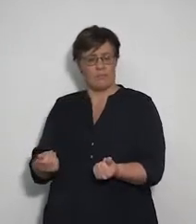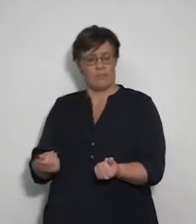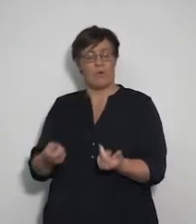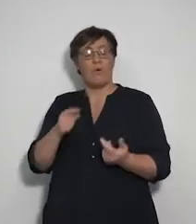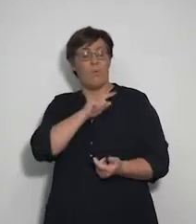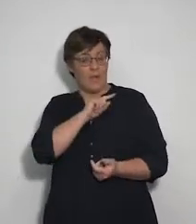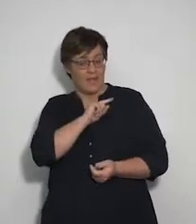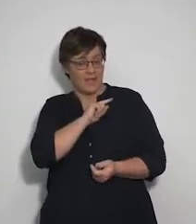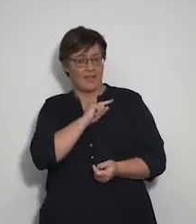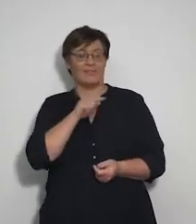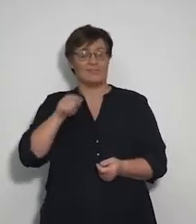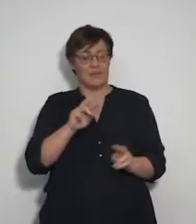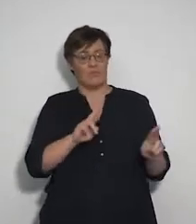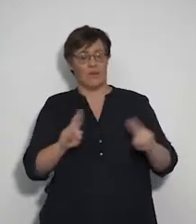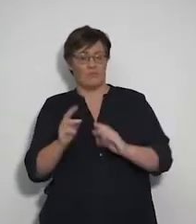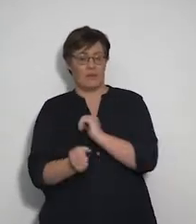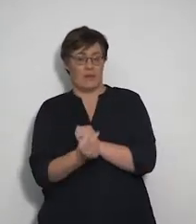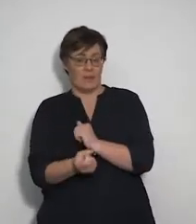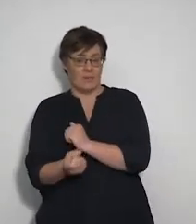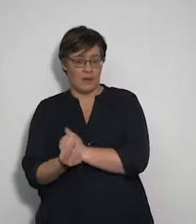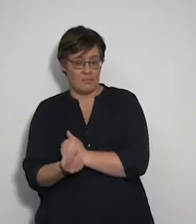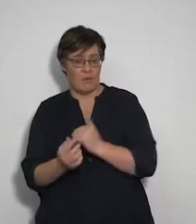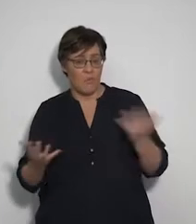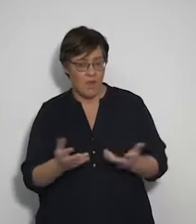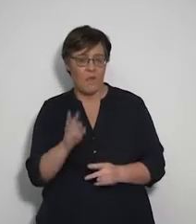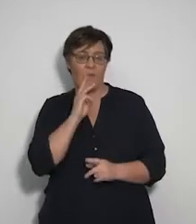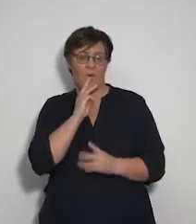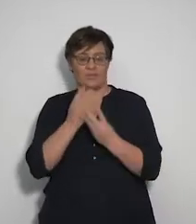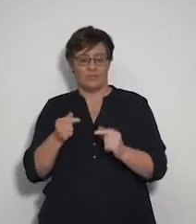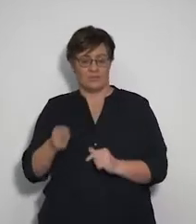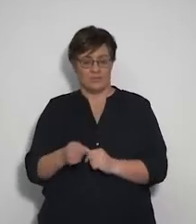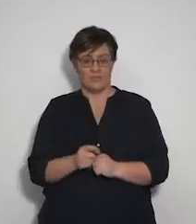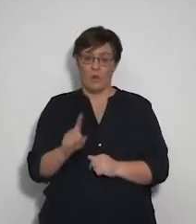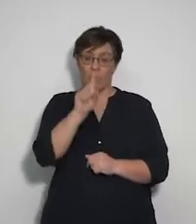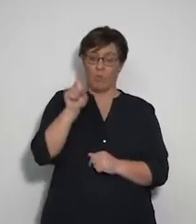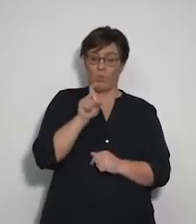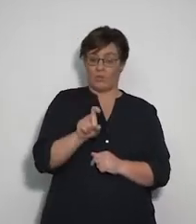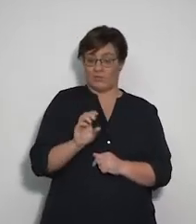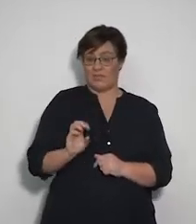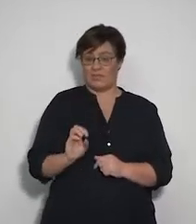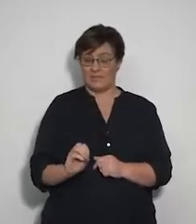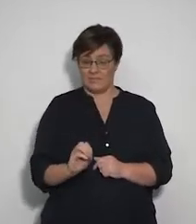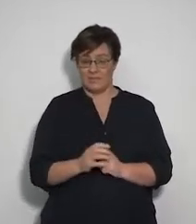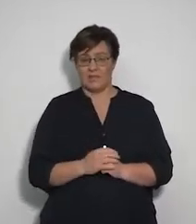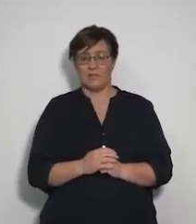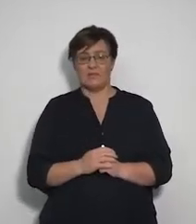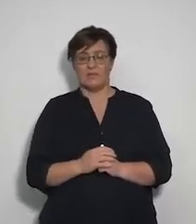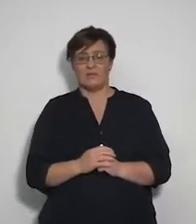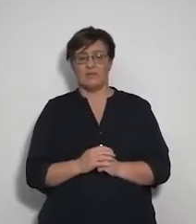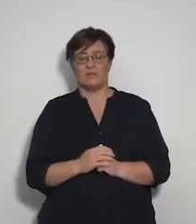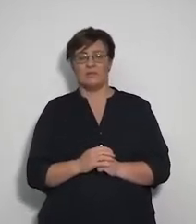talking about these reactions that take place in aqueous solutions. So the big question that we want to kind of